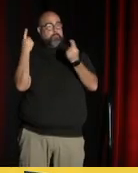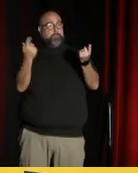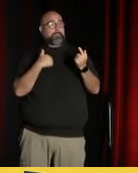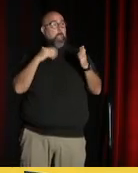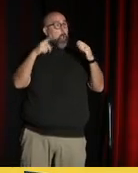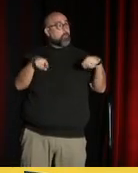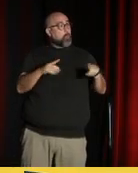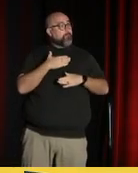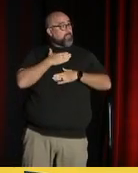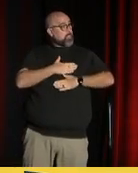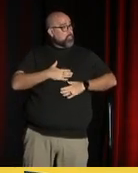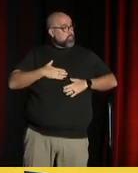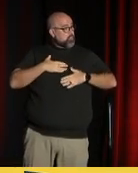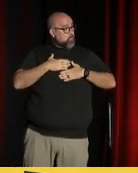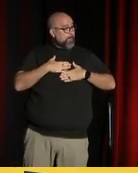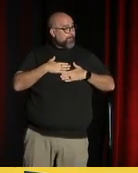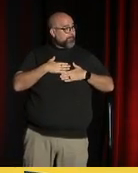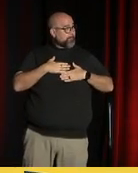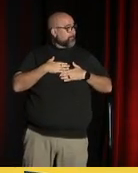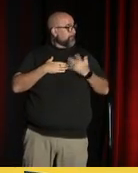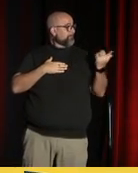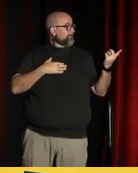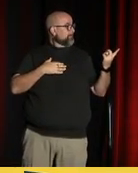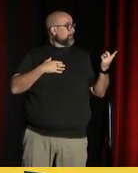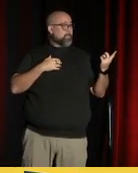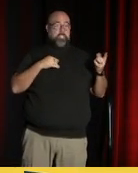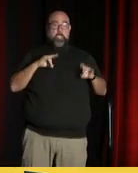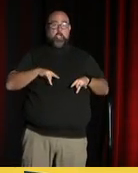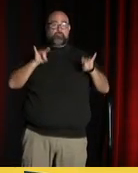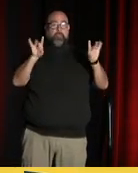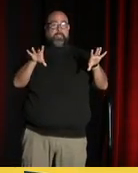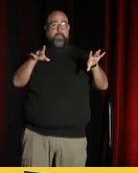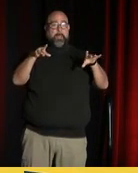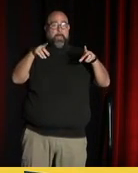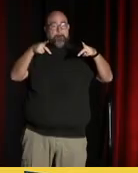hope you've enjoyed the Australian pom-pom.